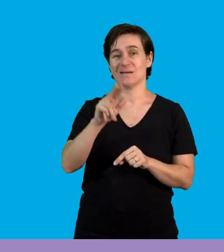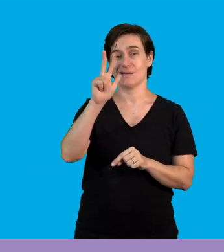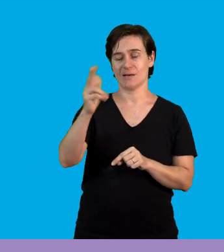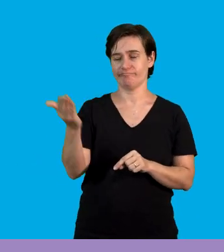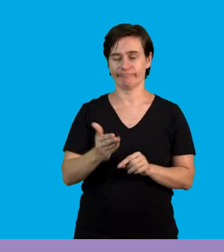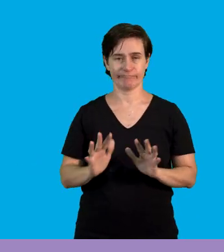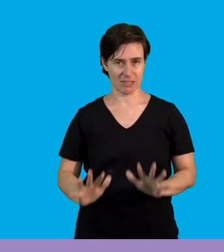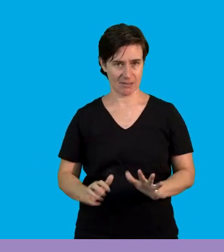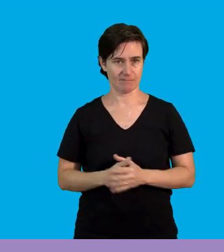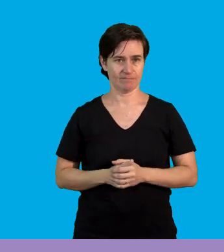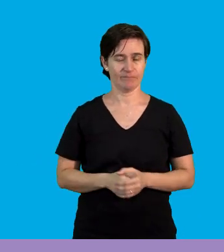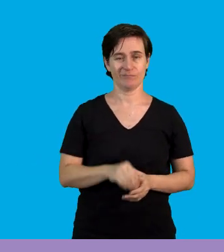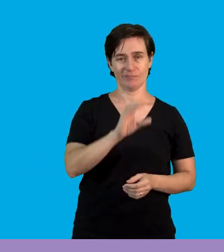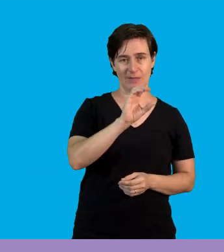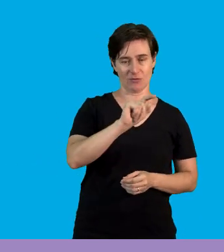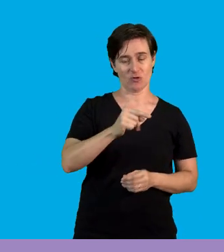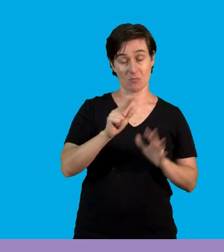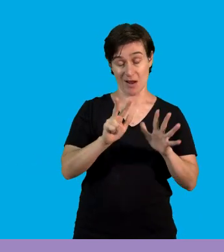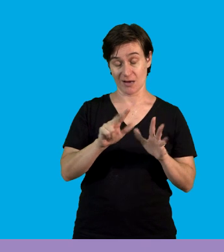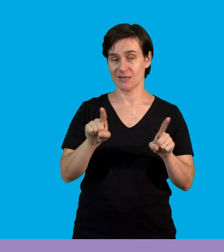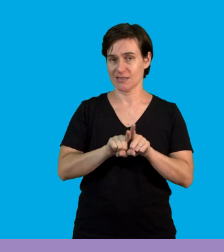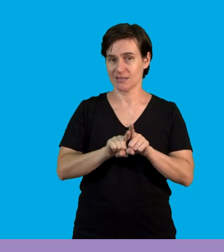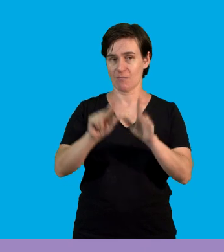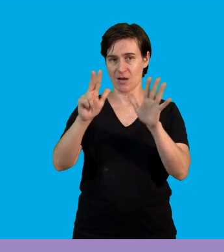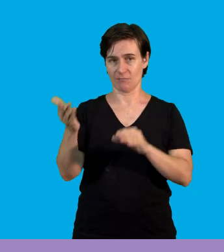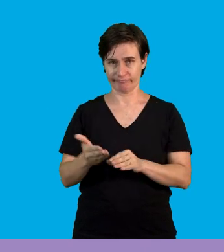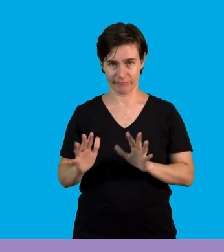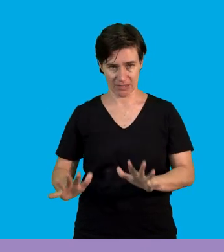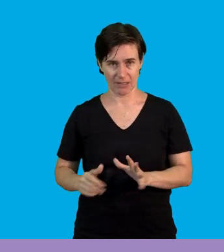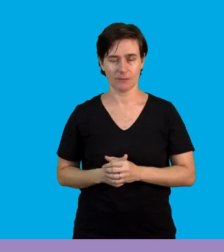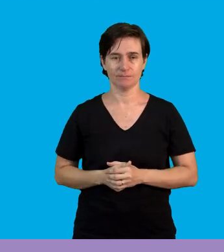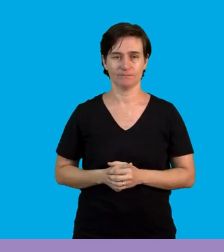0.8, which equals to 8/10.